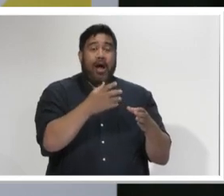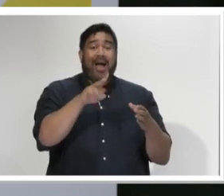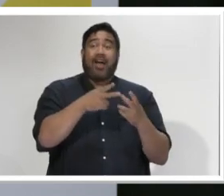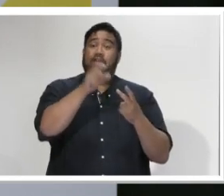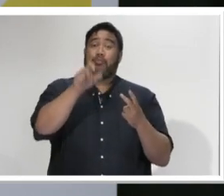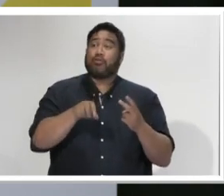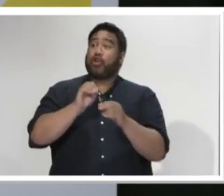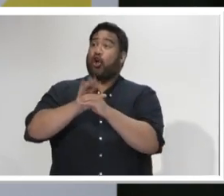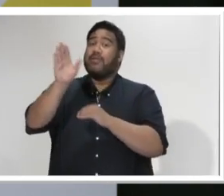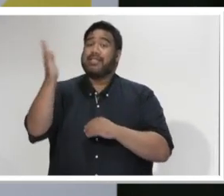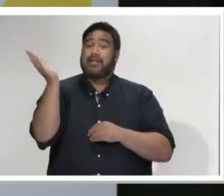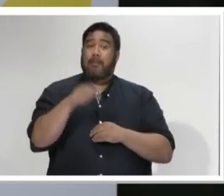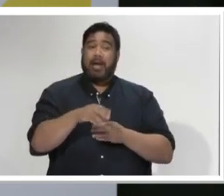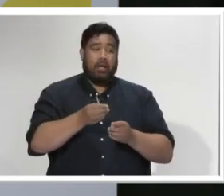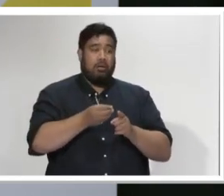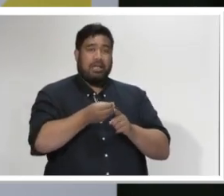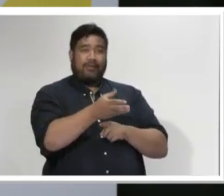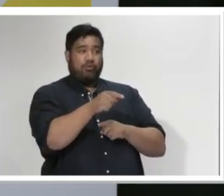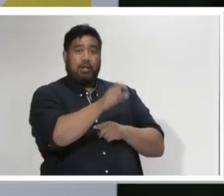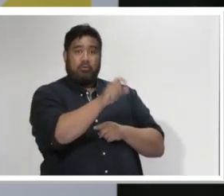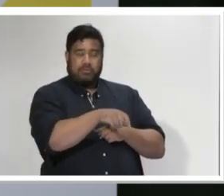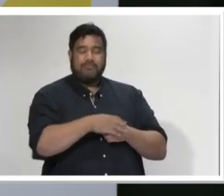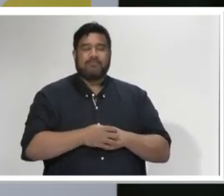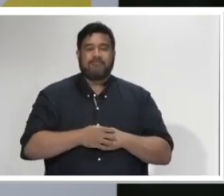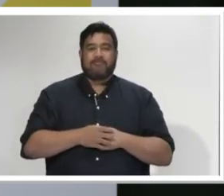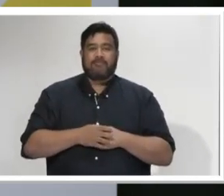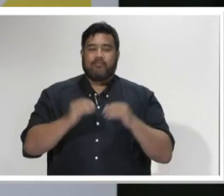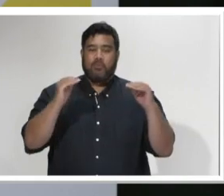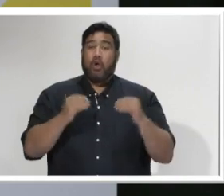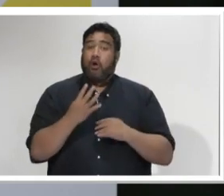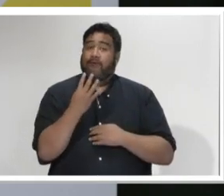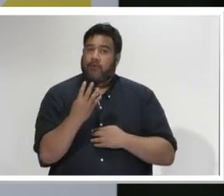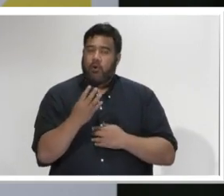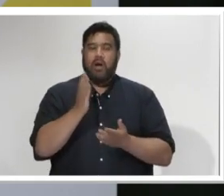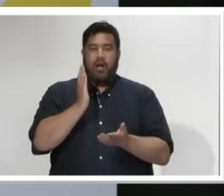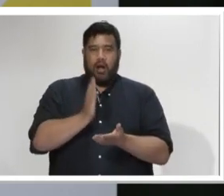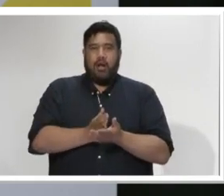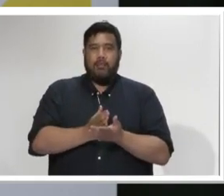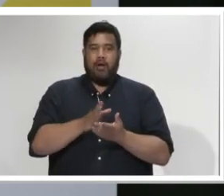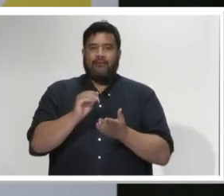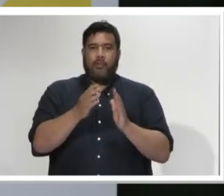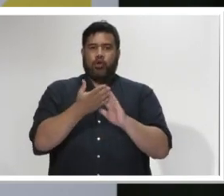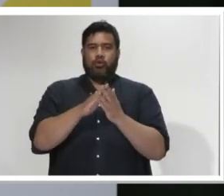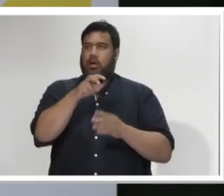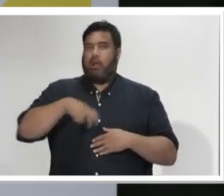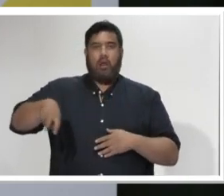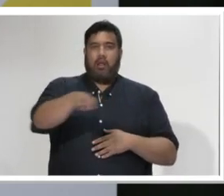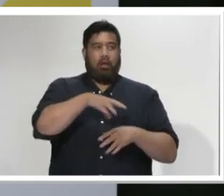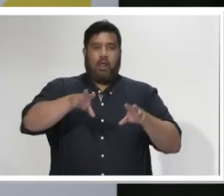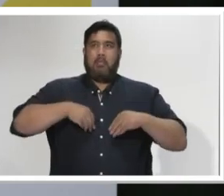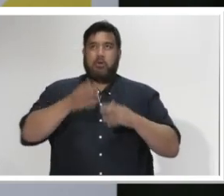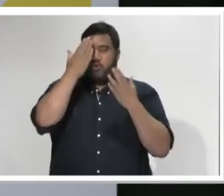overseas. 4 of the cases have now been classed as community acquired, and just one case is still